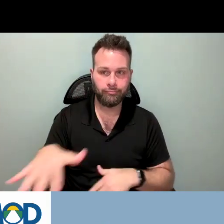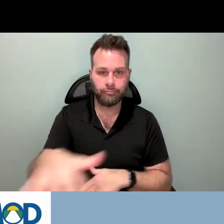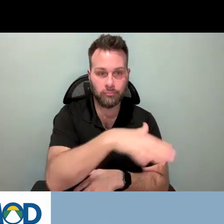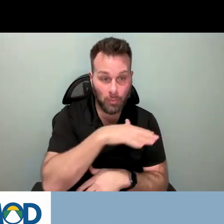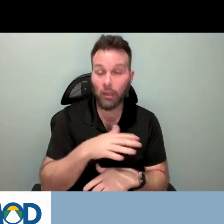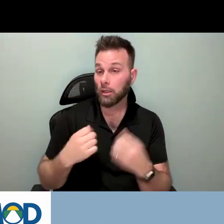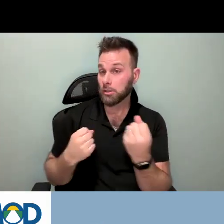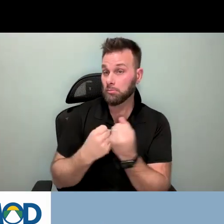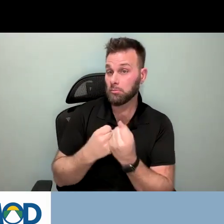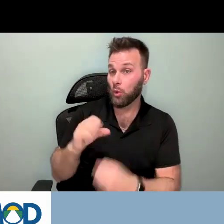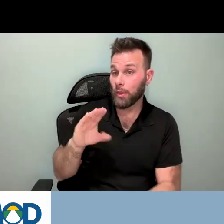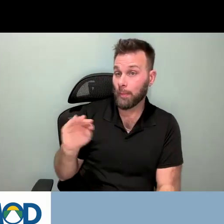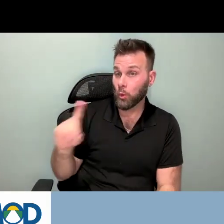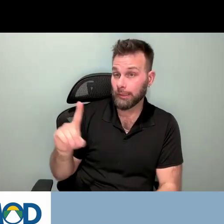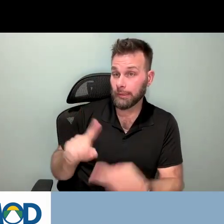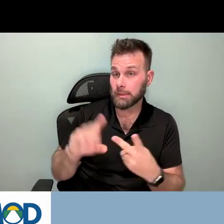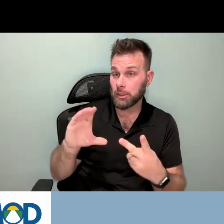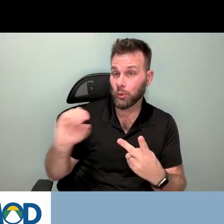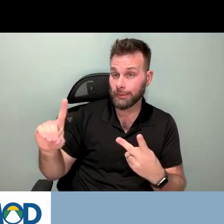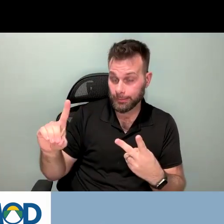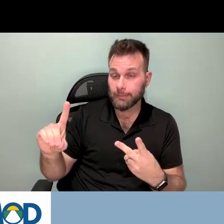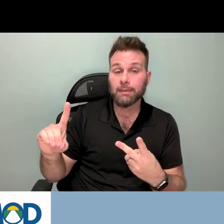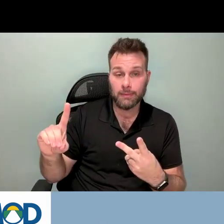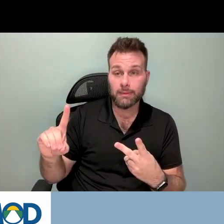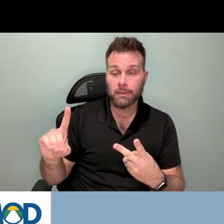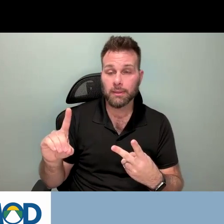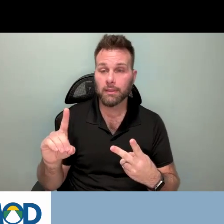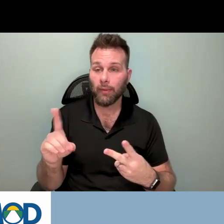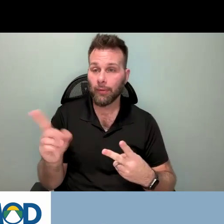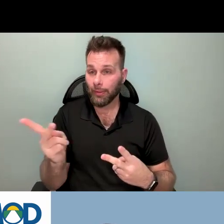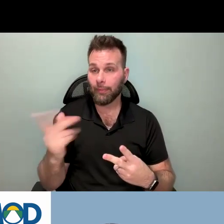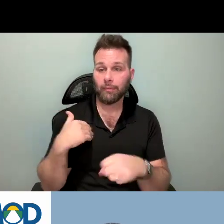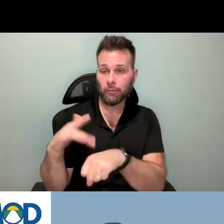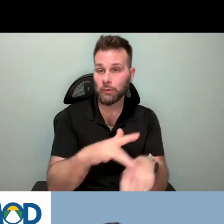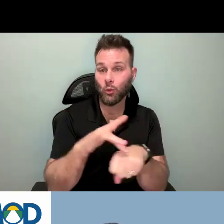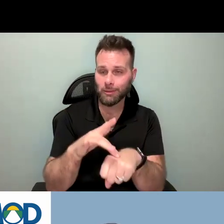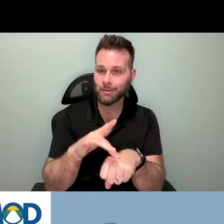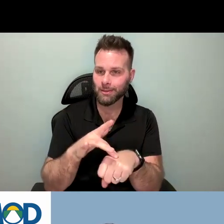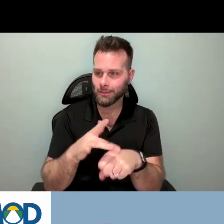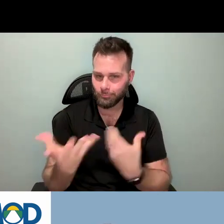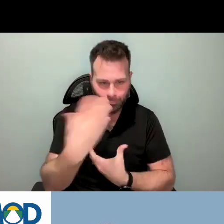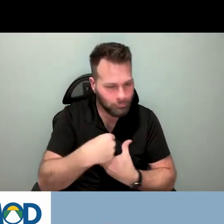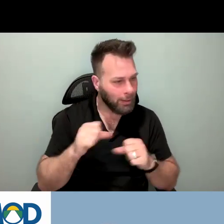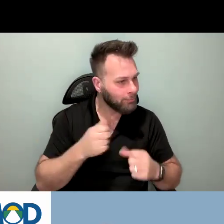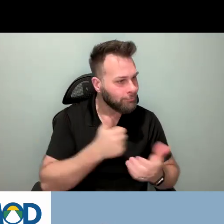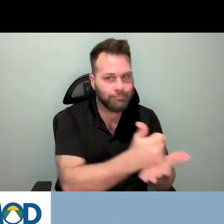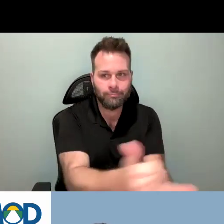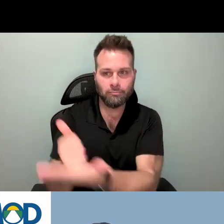from MODs, CODs have the resources they need to make a real impact.